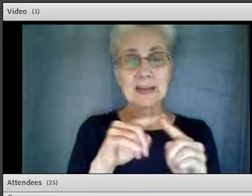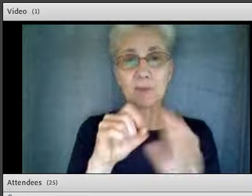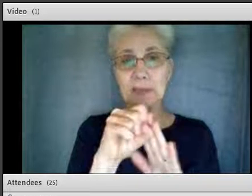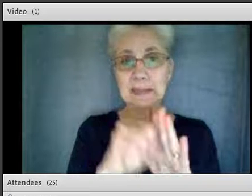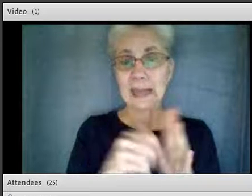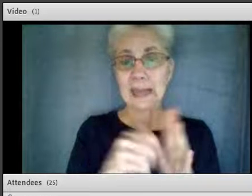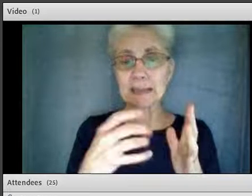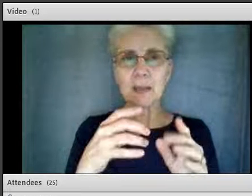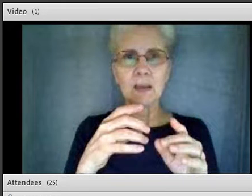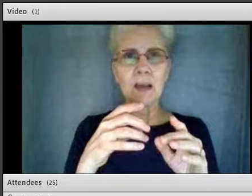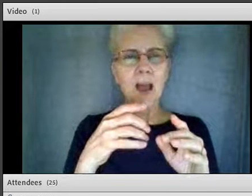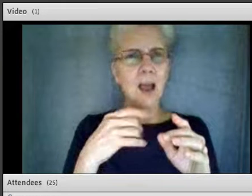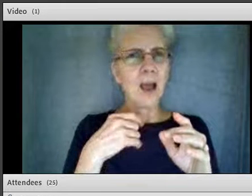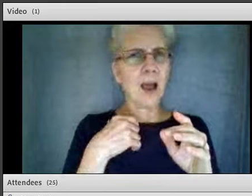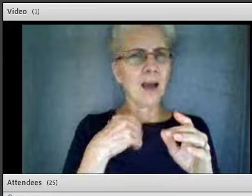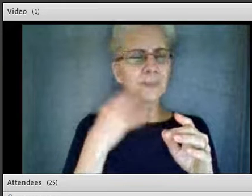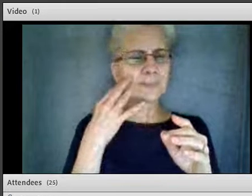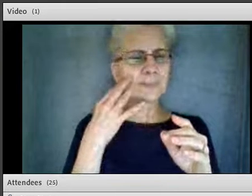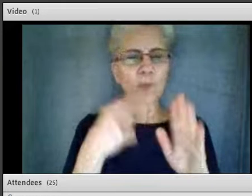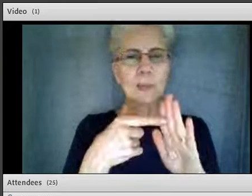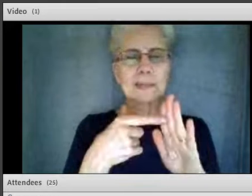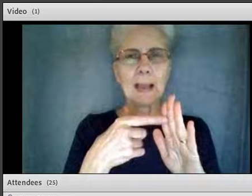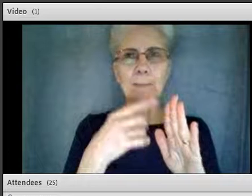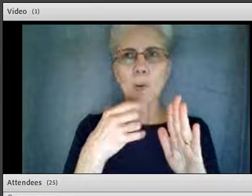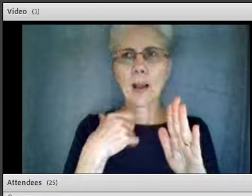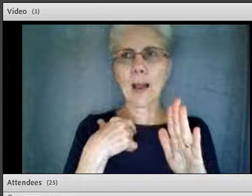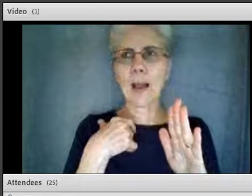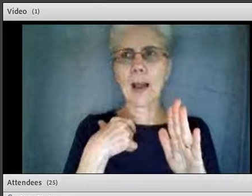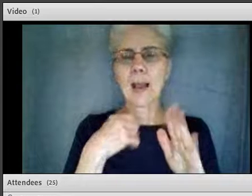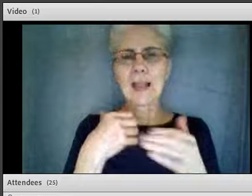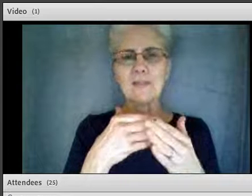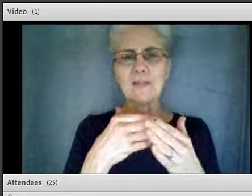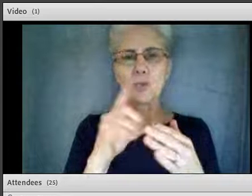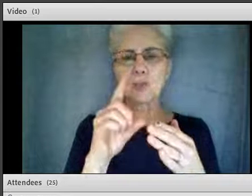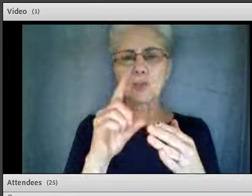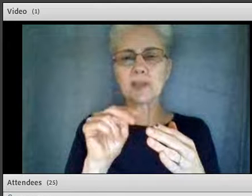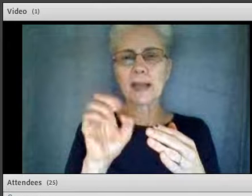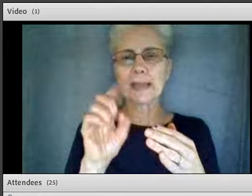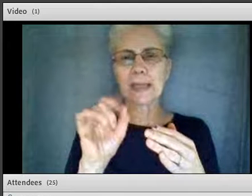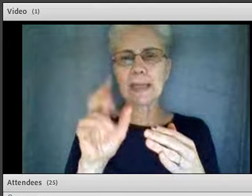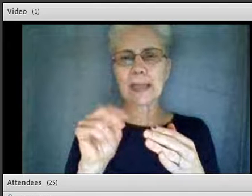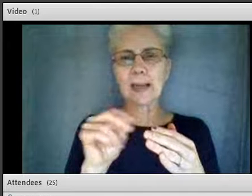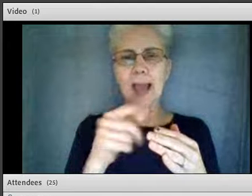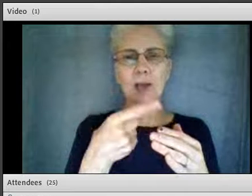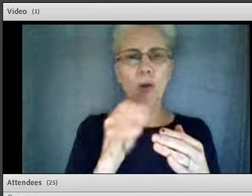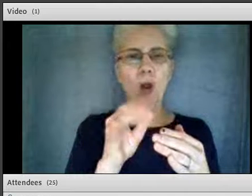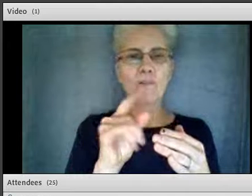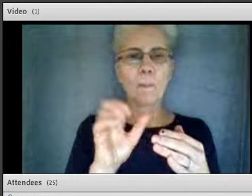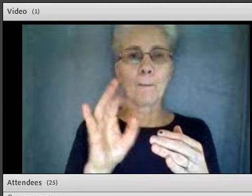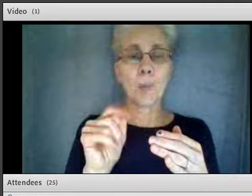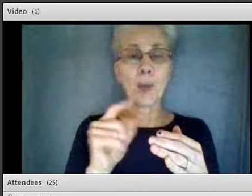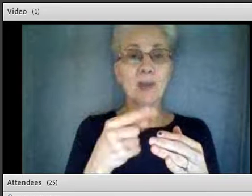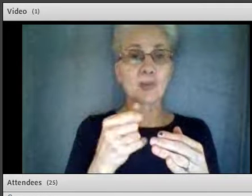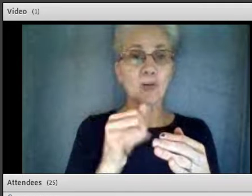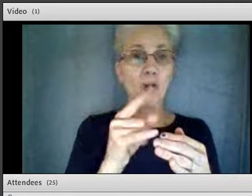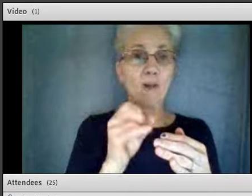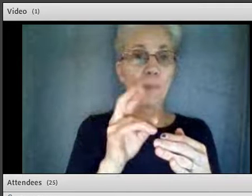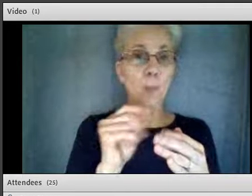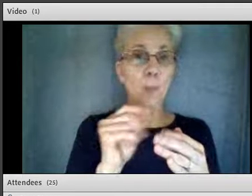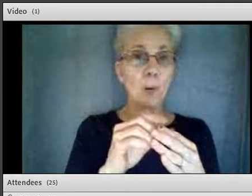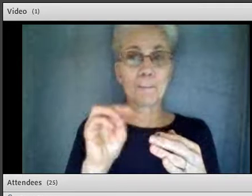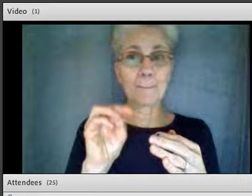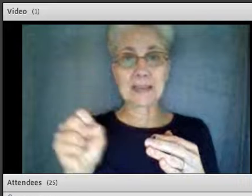For example, I live close to Dunedin. I live close to Gulfport. There's a Gulfport in Mississippi. There's a Dunedin in New